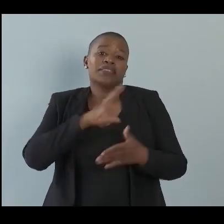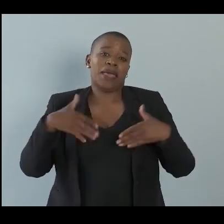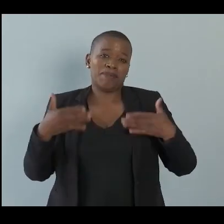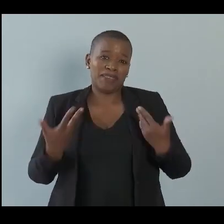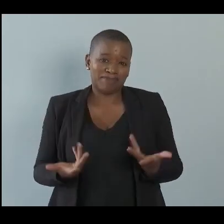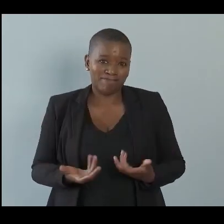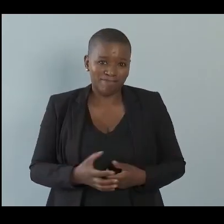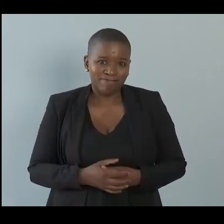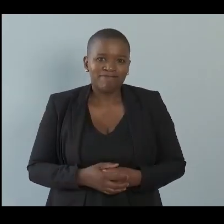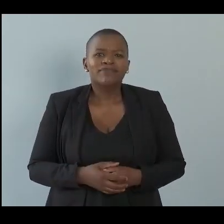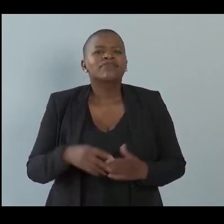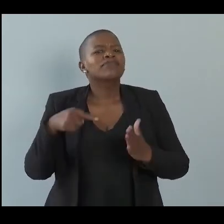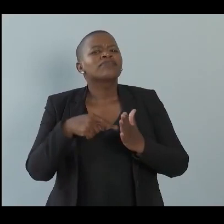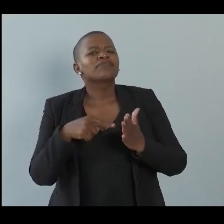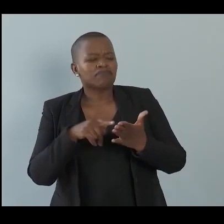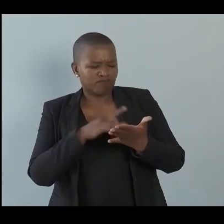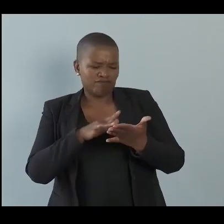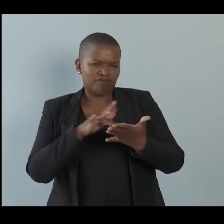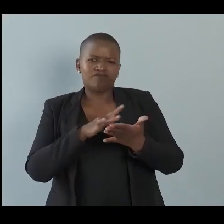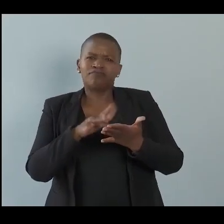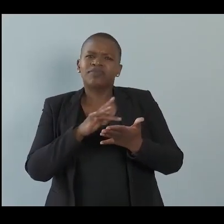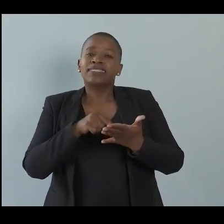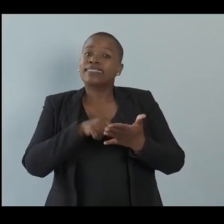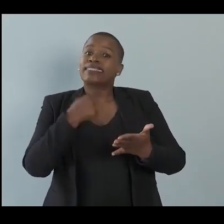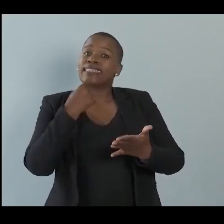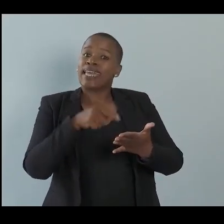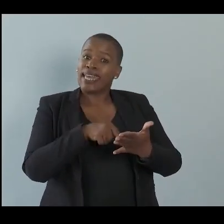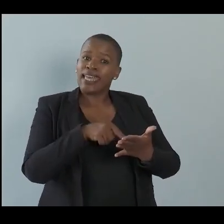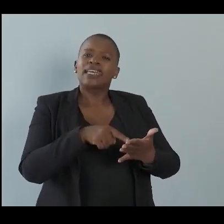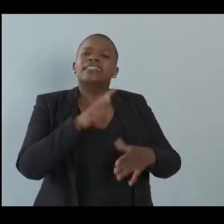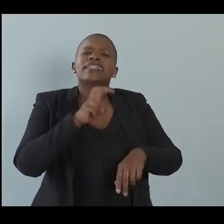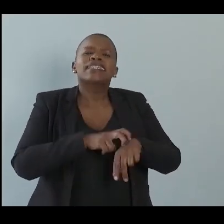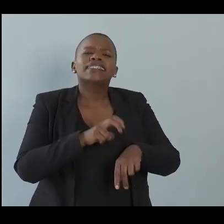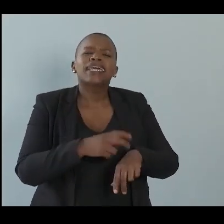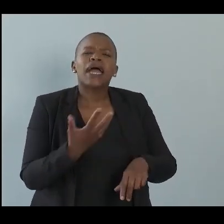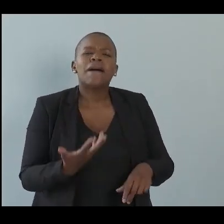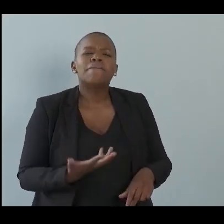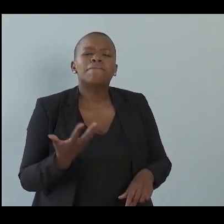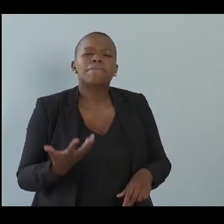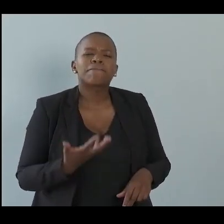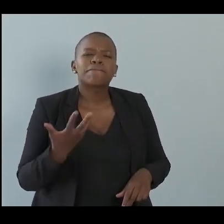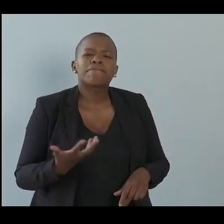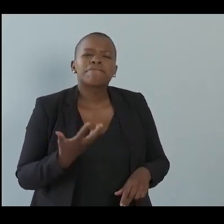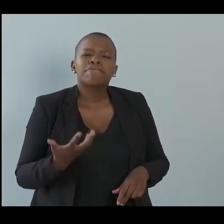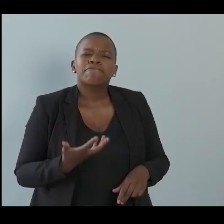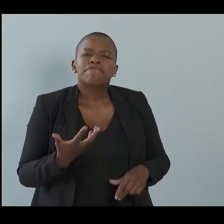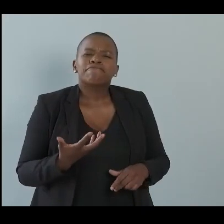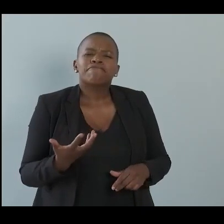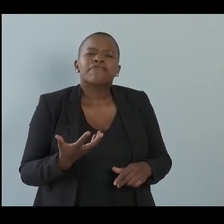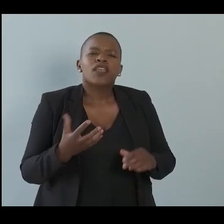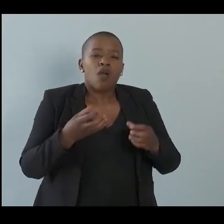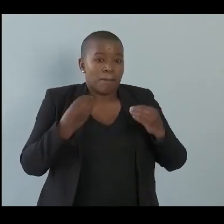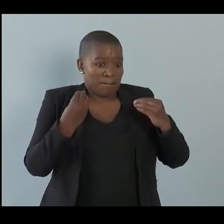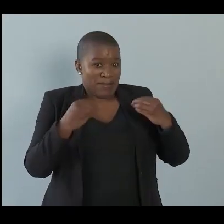Ashburton. Carl, I'm going to put this to you. Can you give us an update on the scale or closure of the non-core business units that